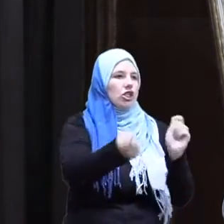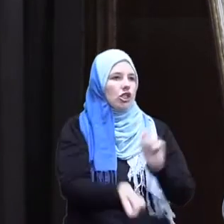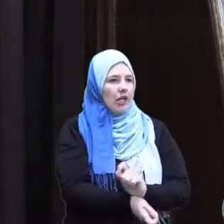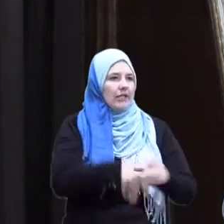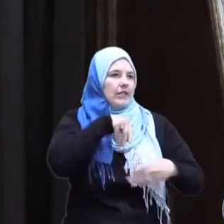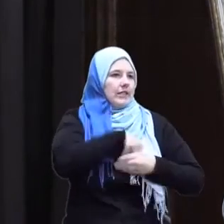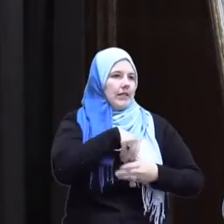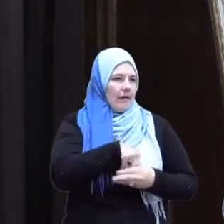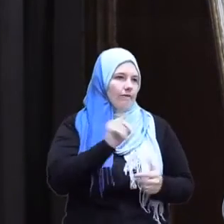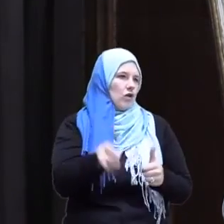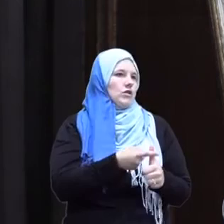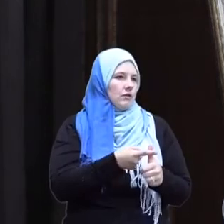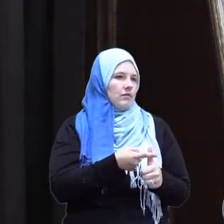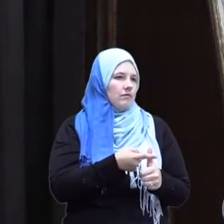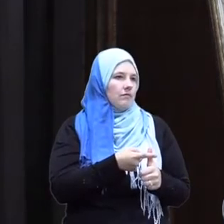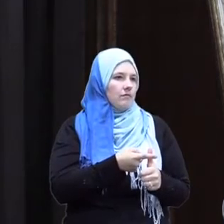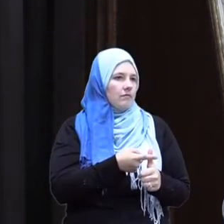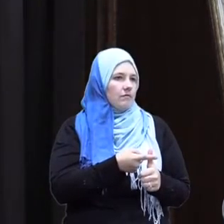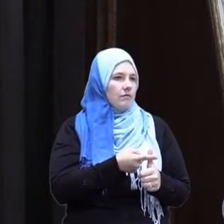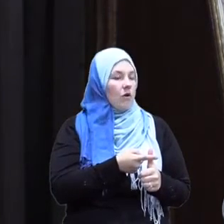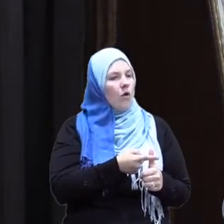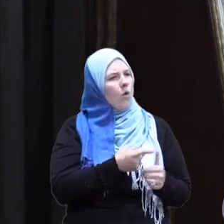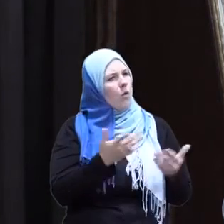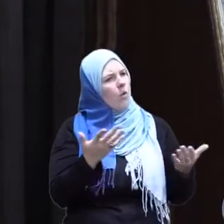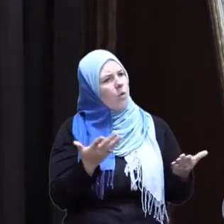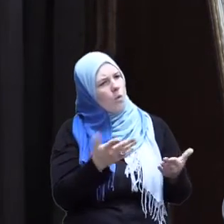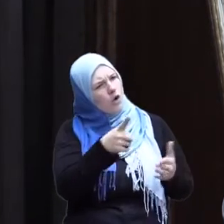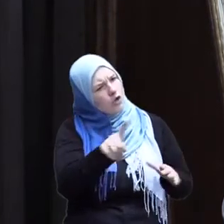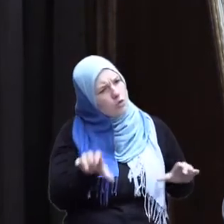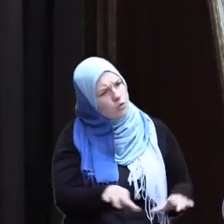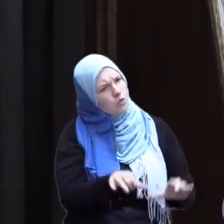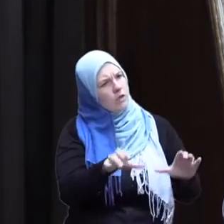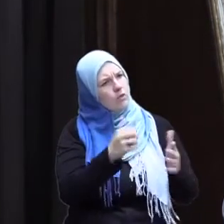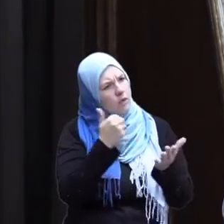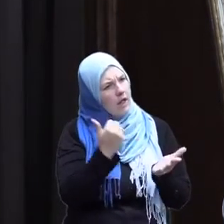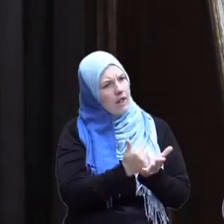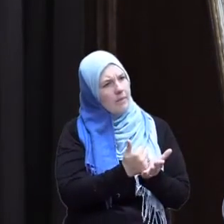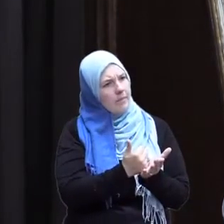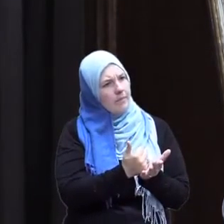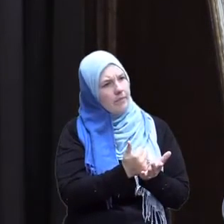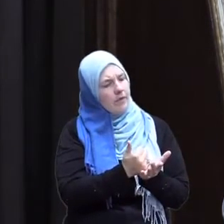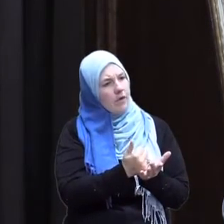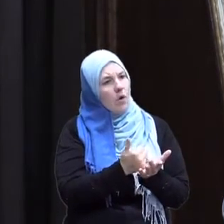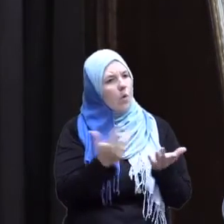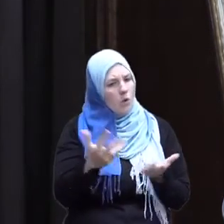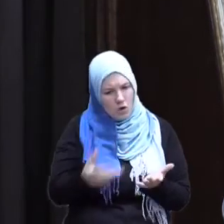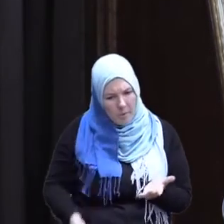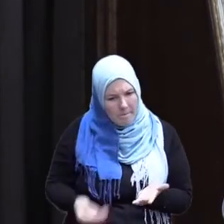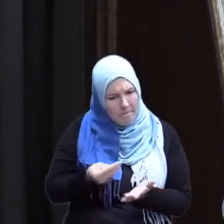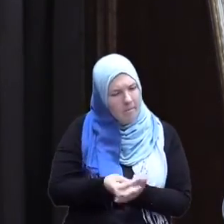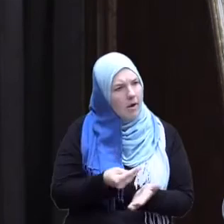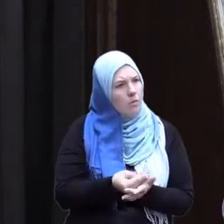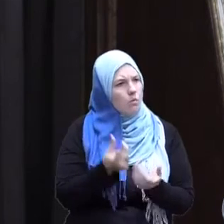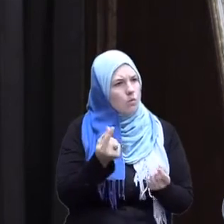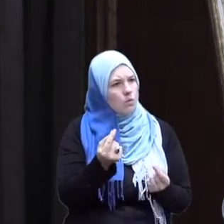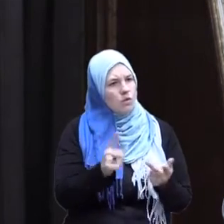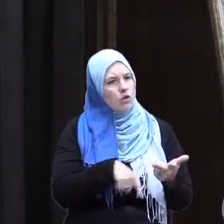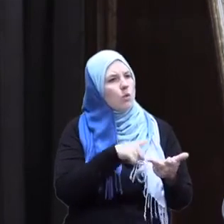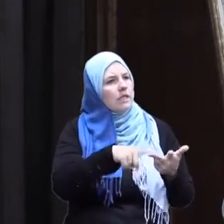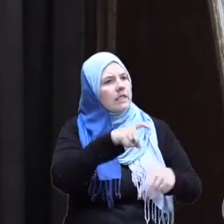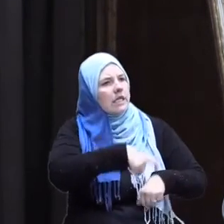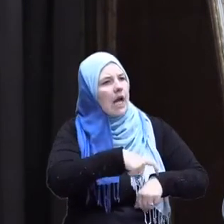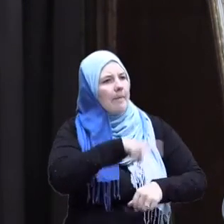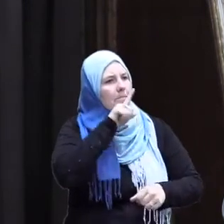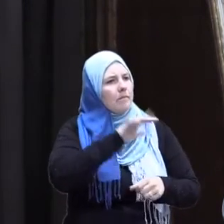in themselves. What are you giving your attention to? What are you giving your money to? What are you giving your time